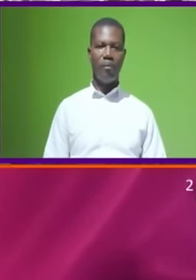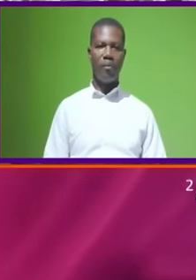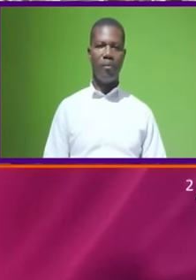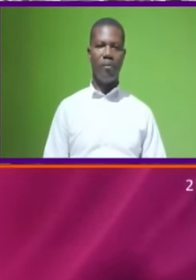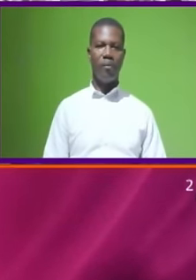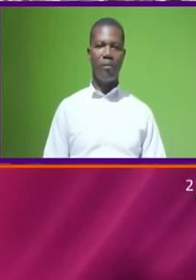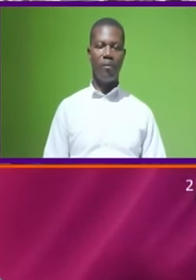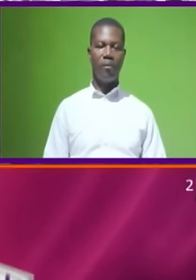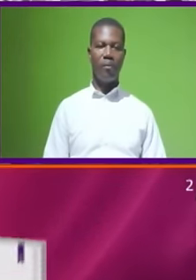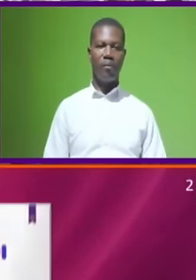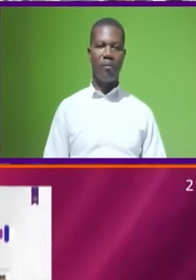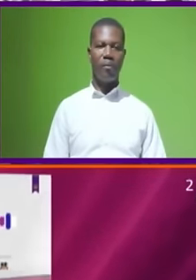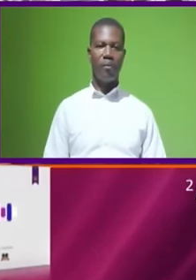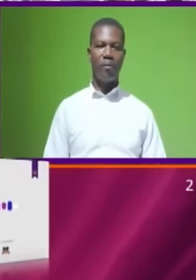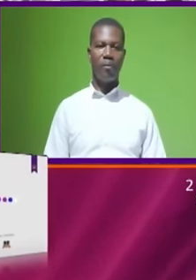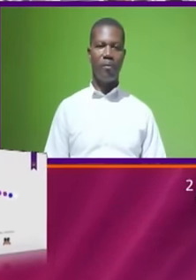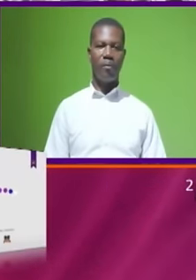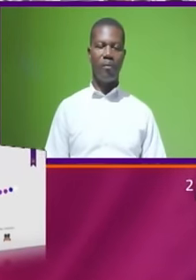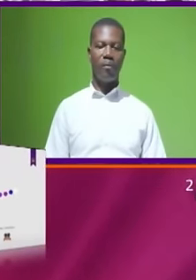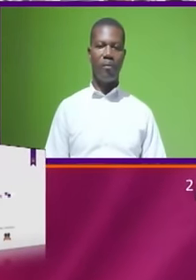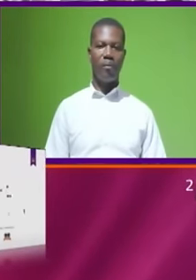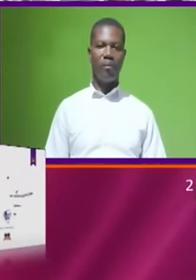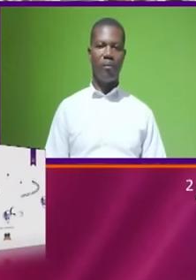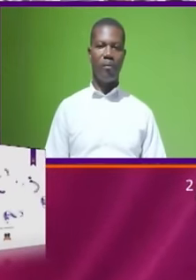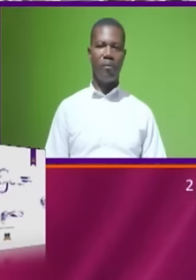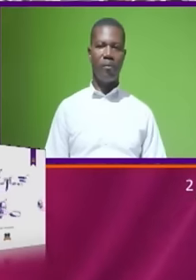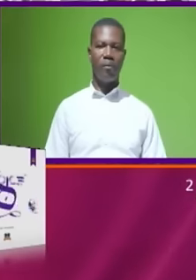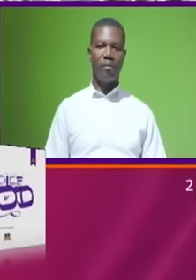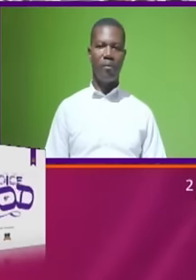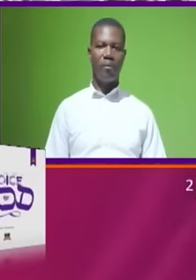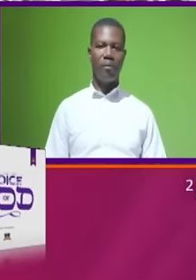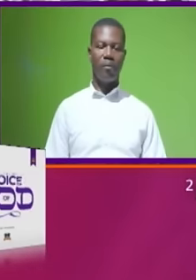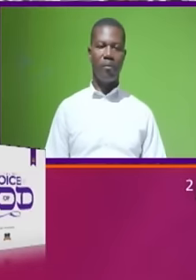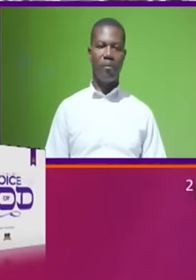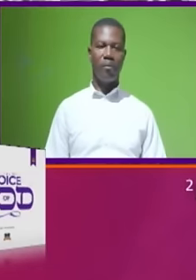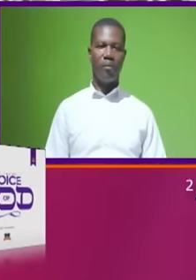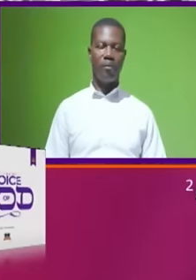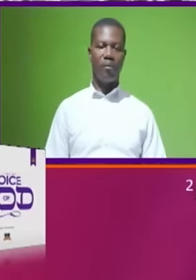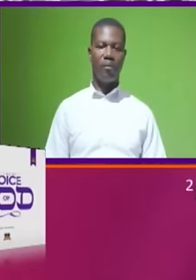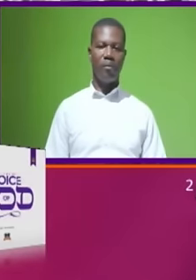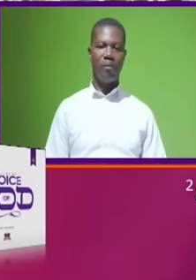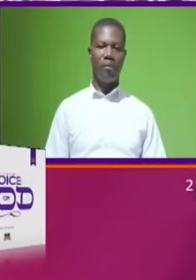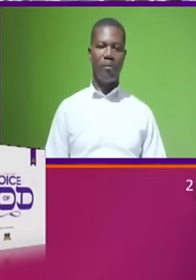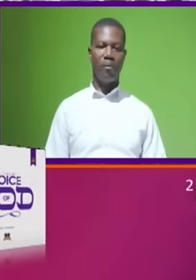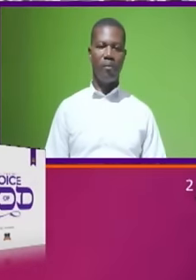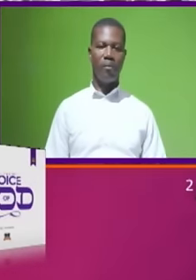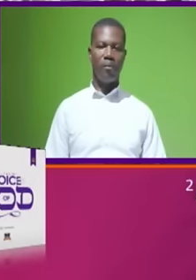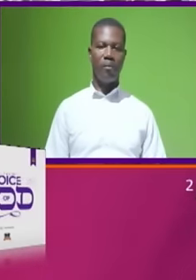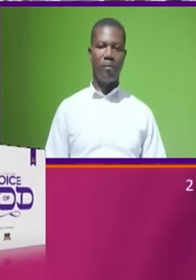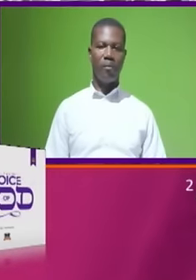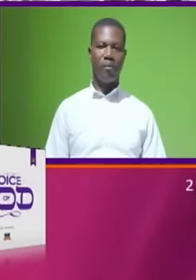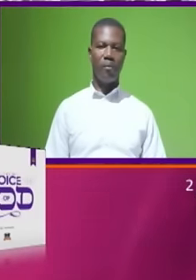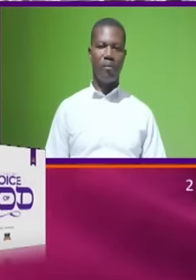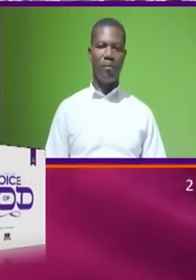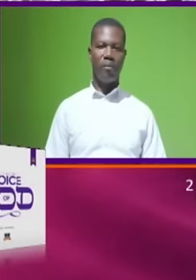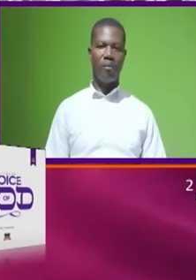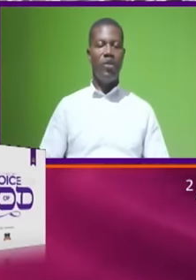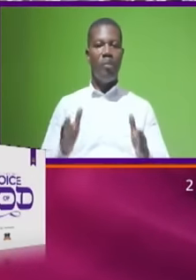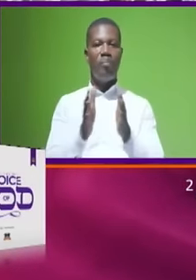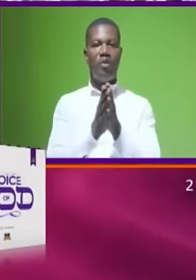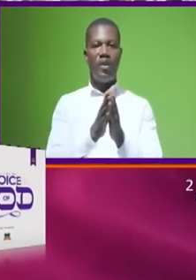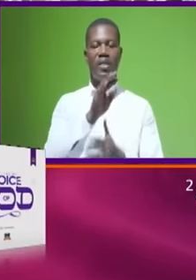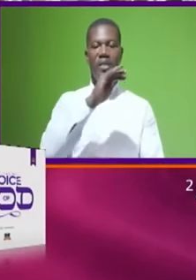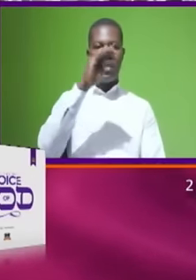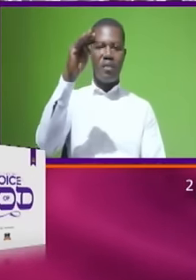sell your house? So how come you are so wild seeking to take portion of this money? Praise him.